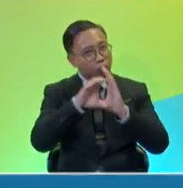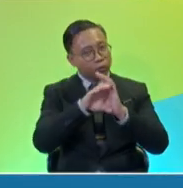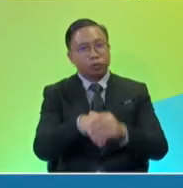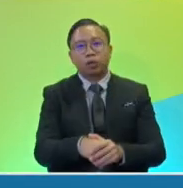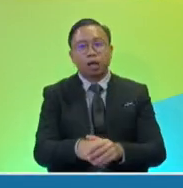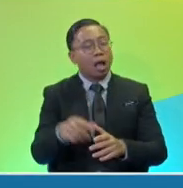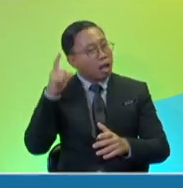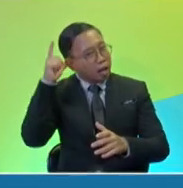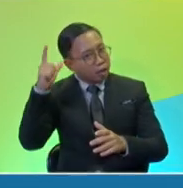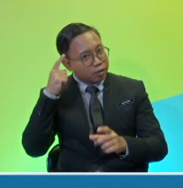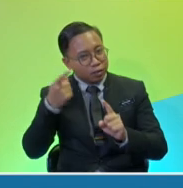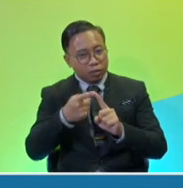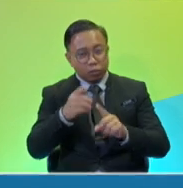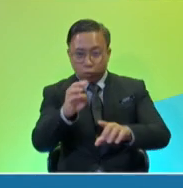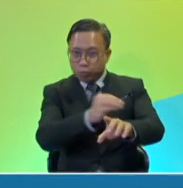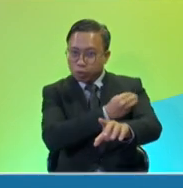Listen to music.